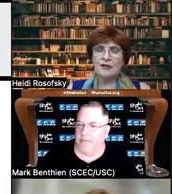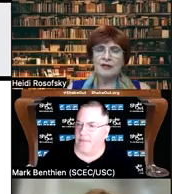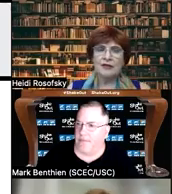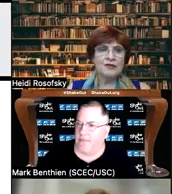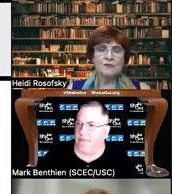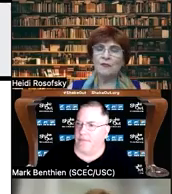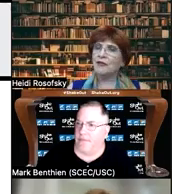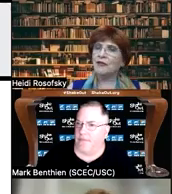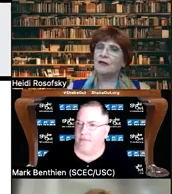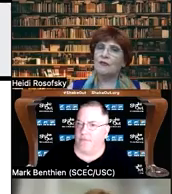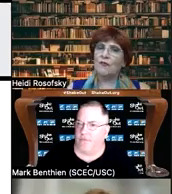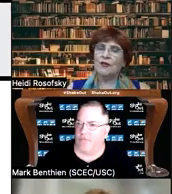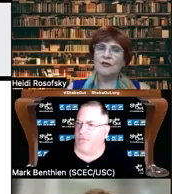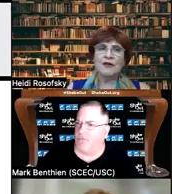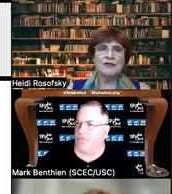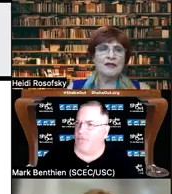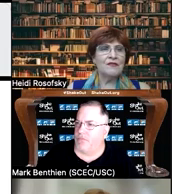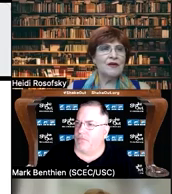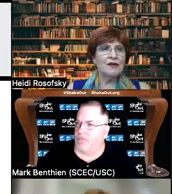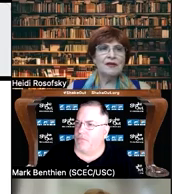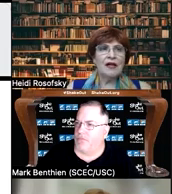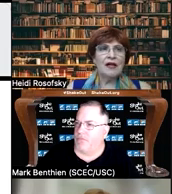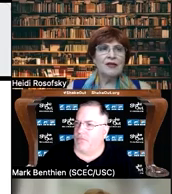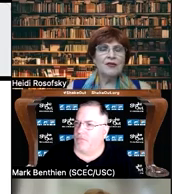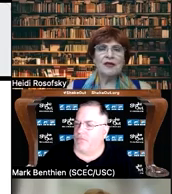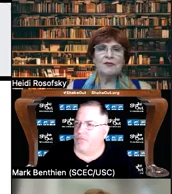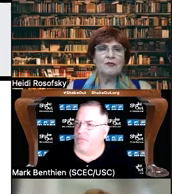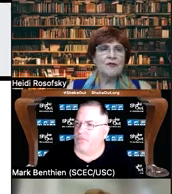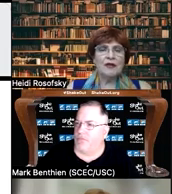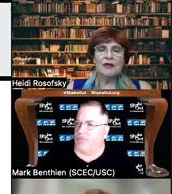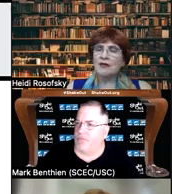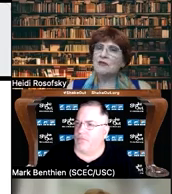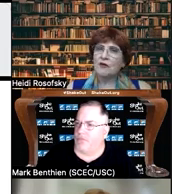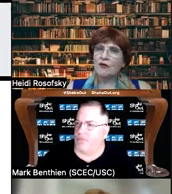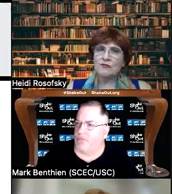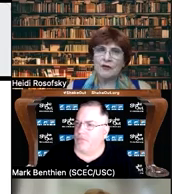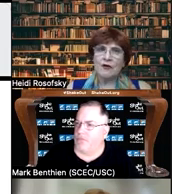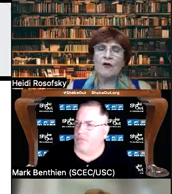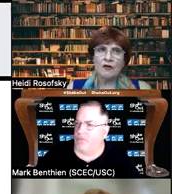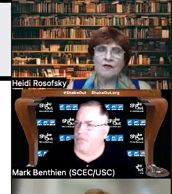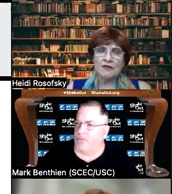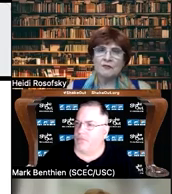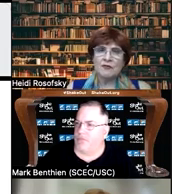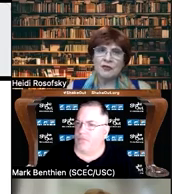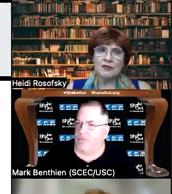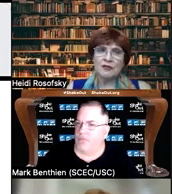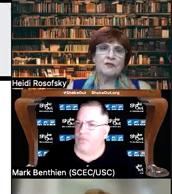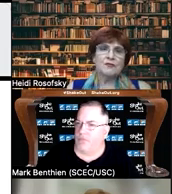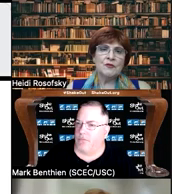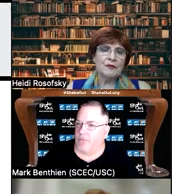and to see what you guys have, can come up with that can help us all as we are all on this